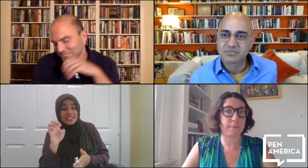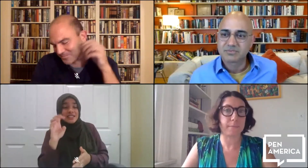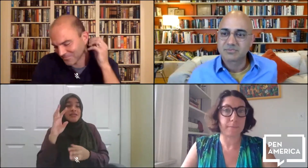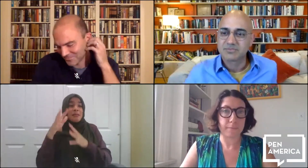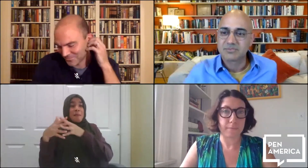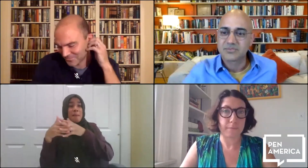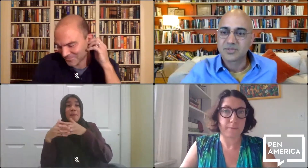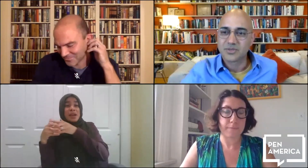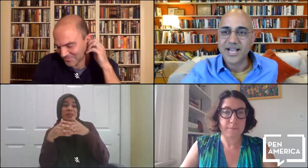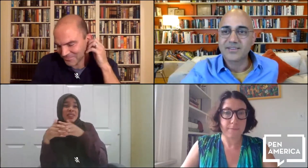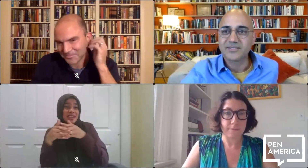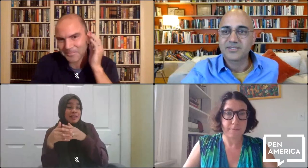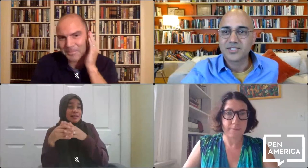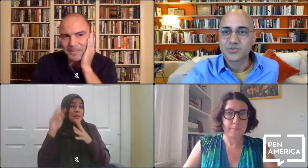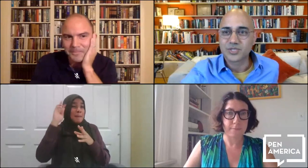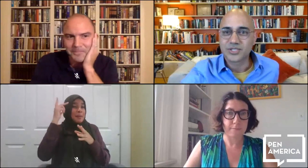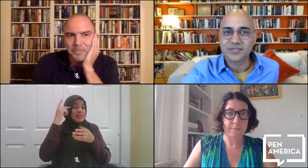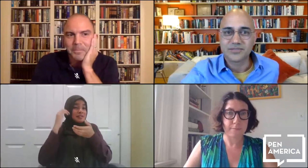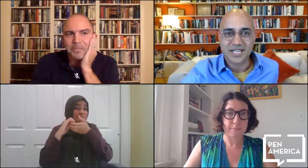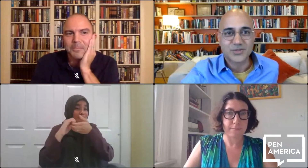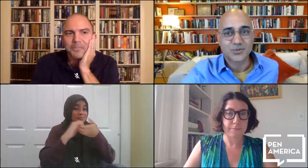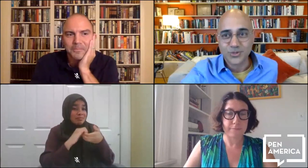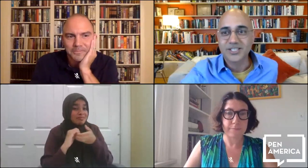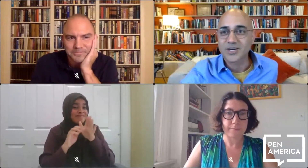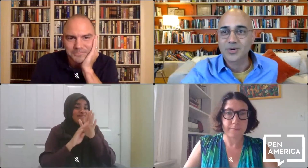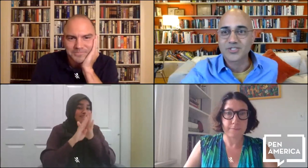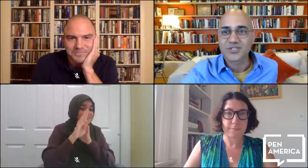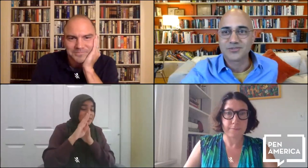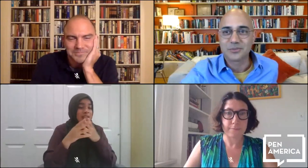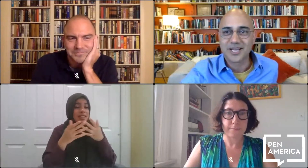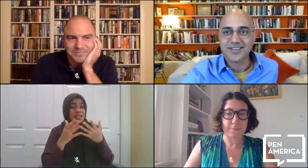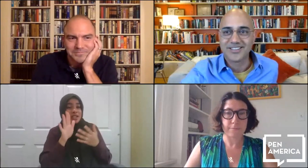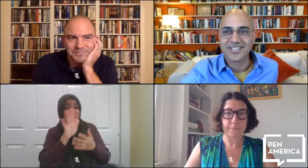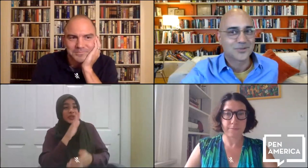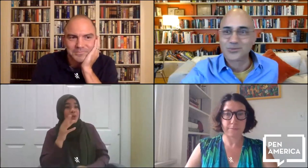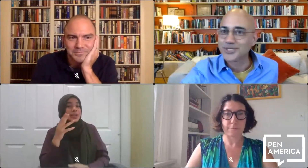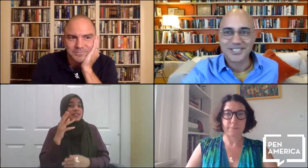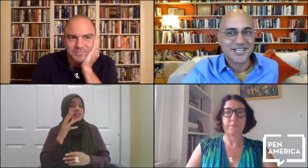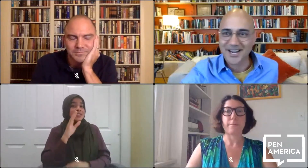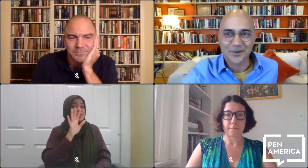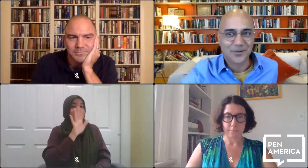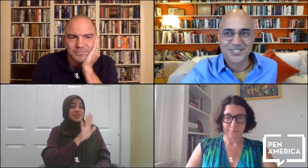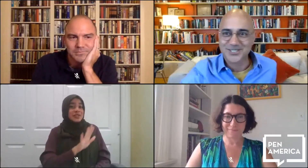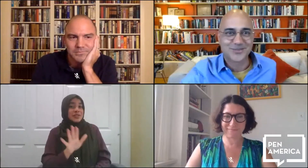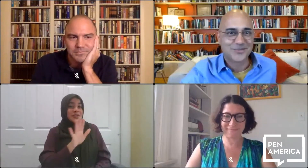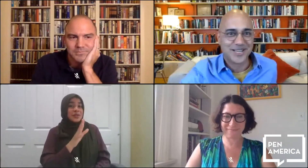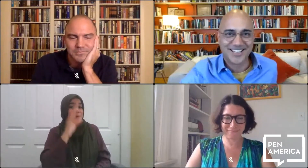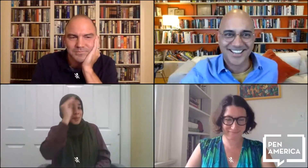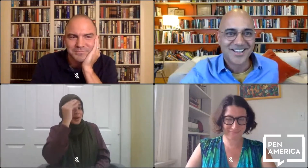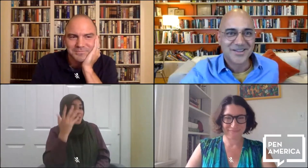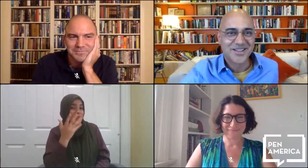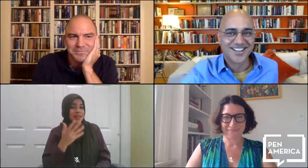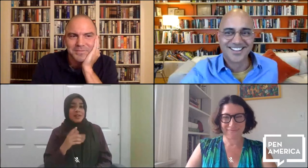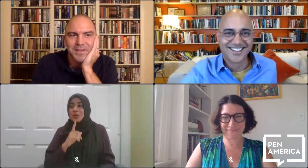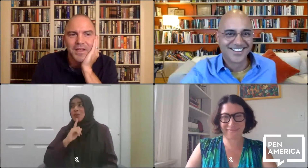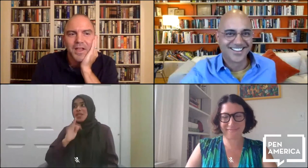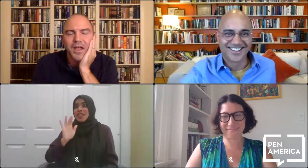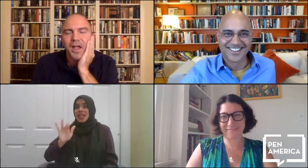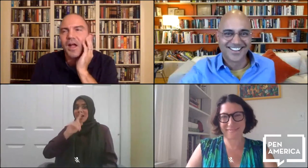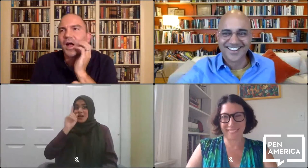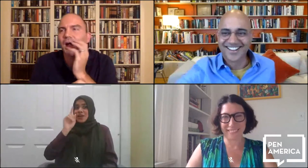developments? Well, that's really a question for Ben. That's really not a question for me.